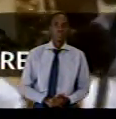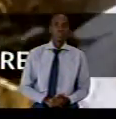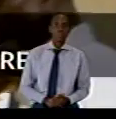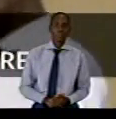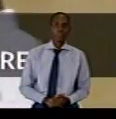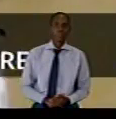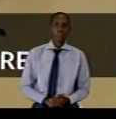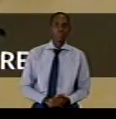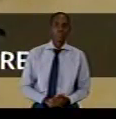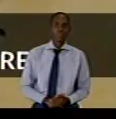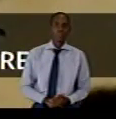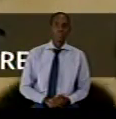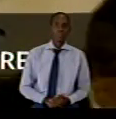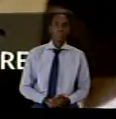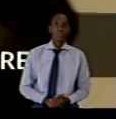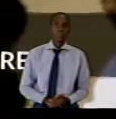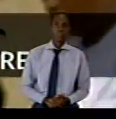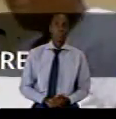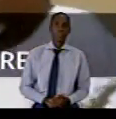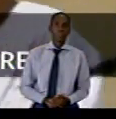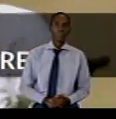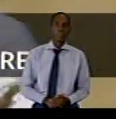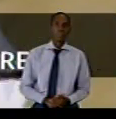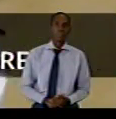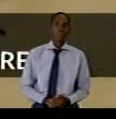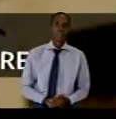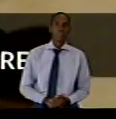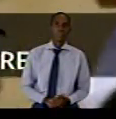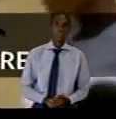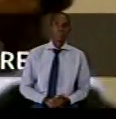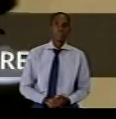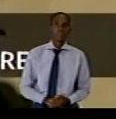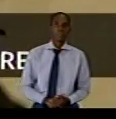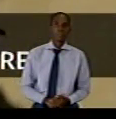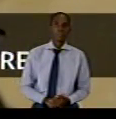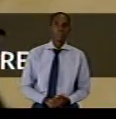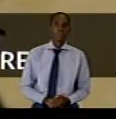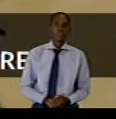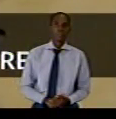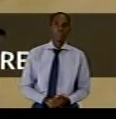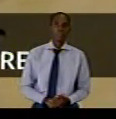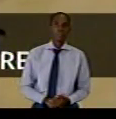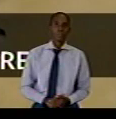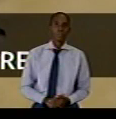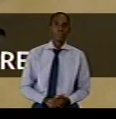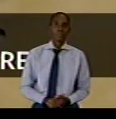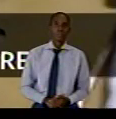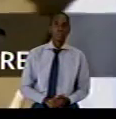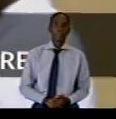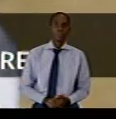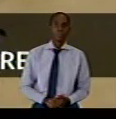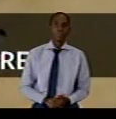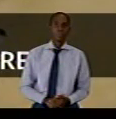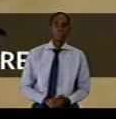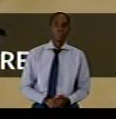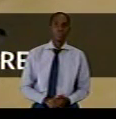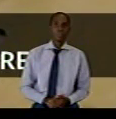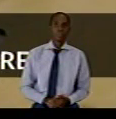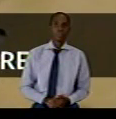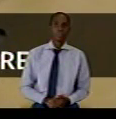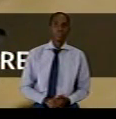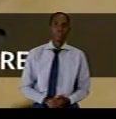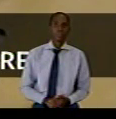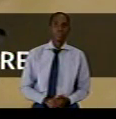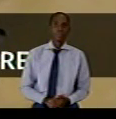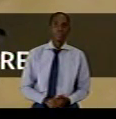grace, thy great with the light to prove, glory in thy perfect love.